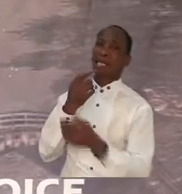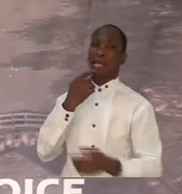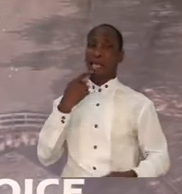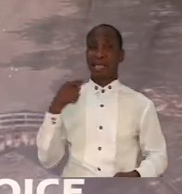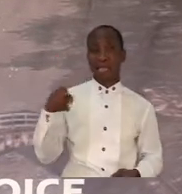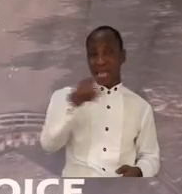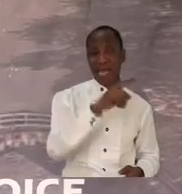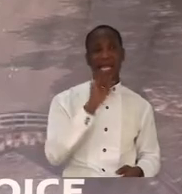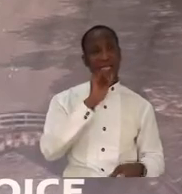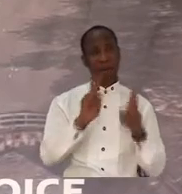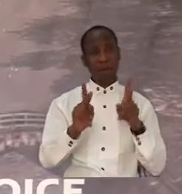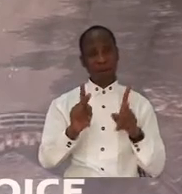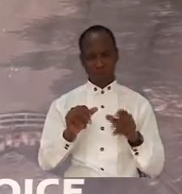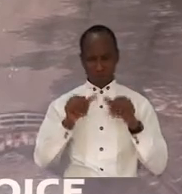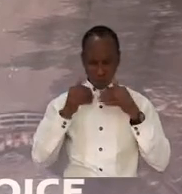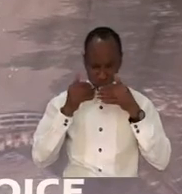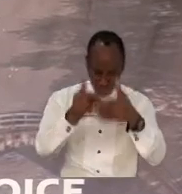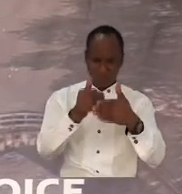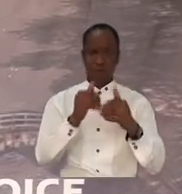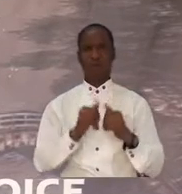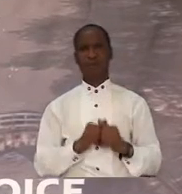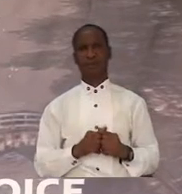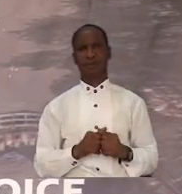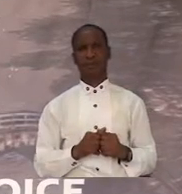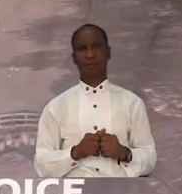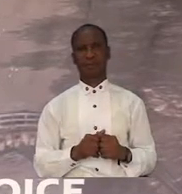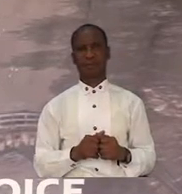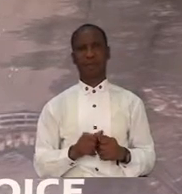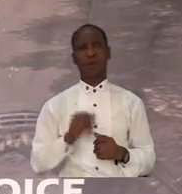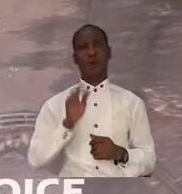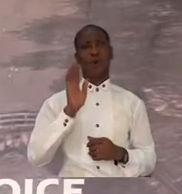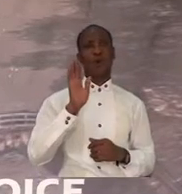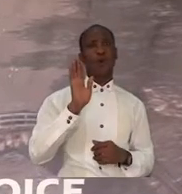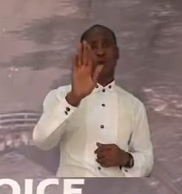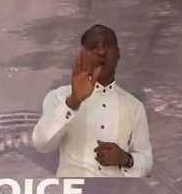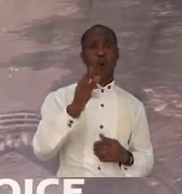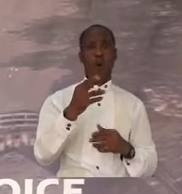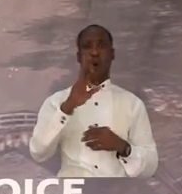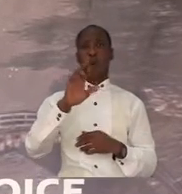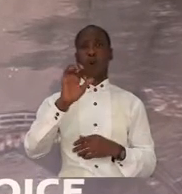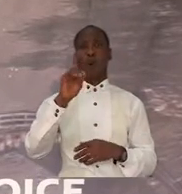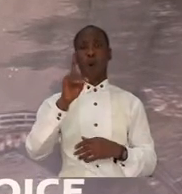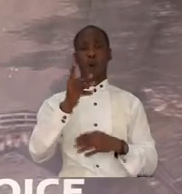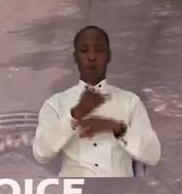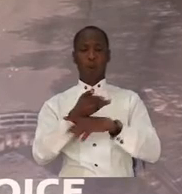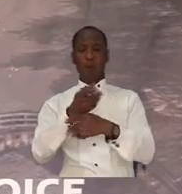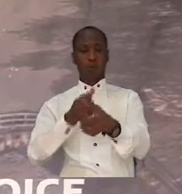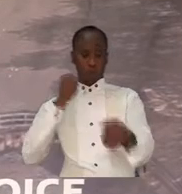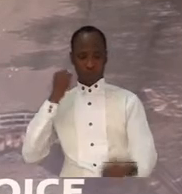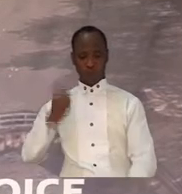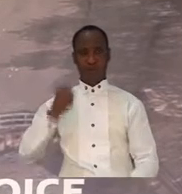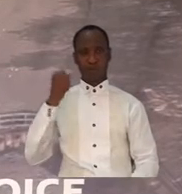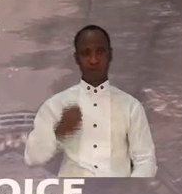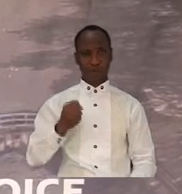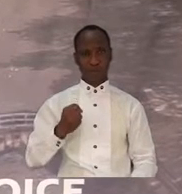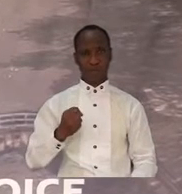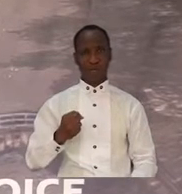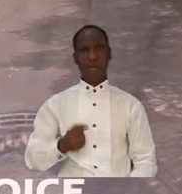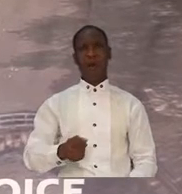Israel to go forward, but lift up your rod and stretch out your